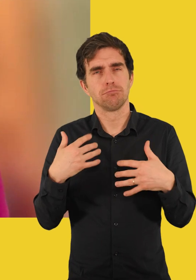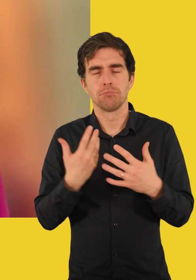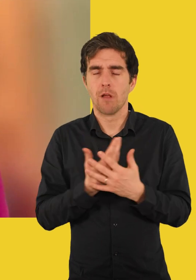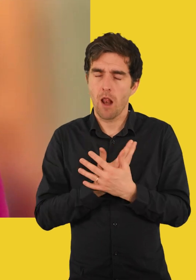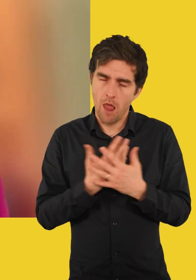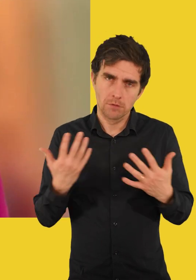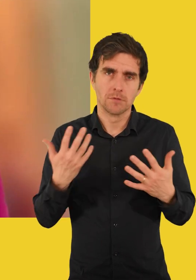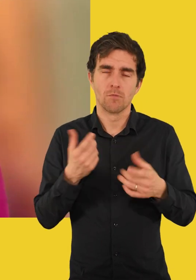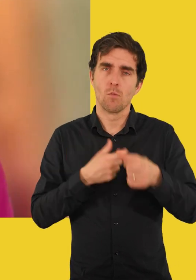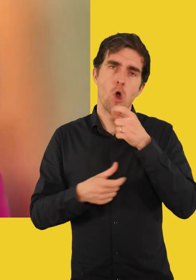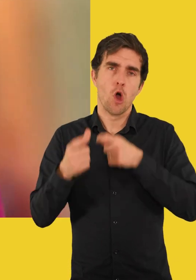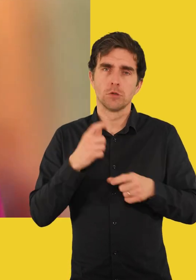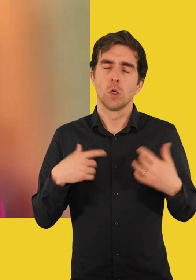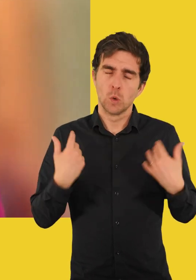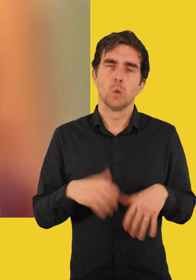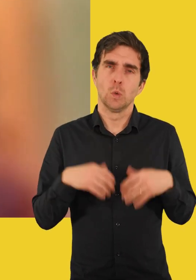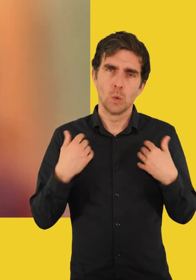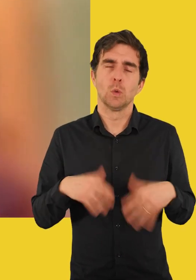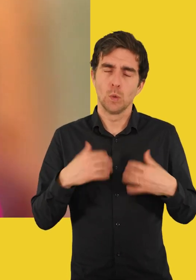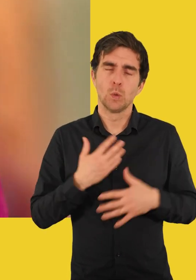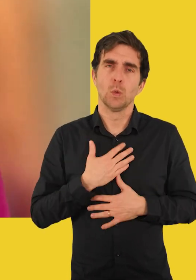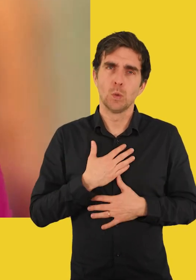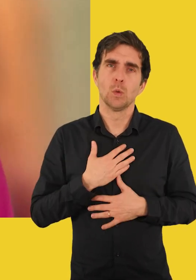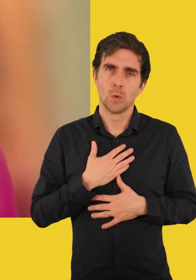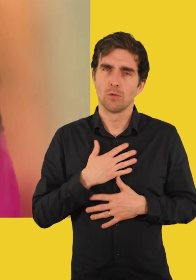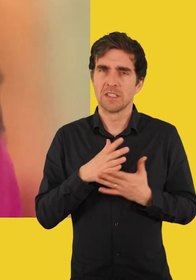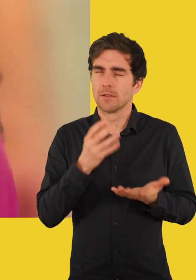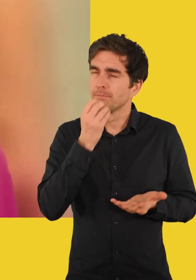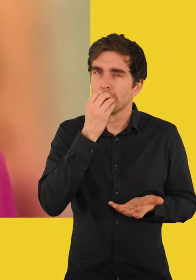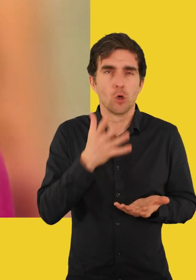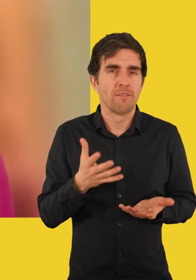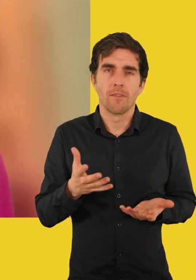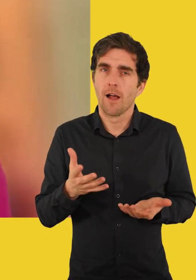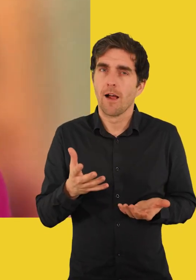and lots of words actually, but